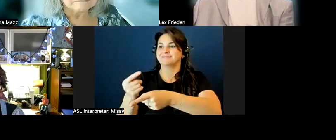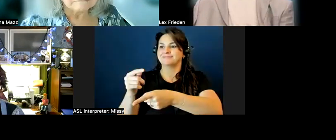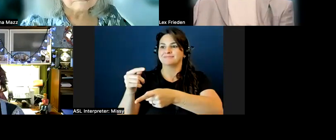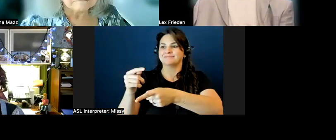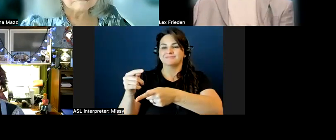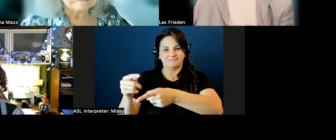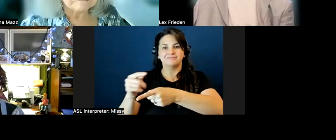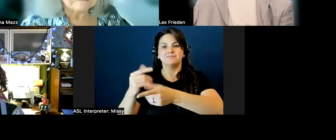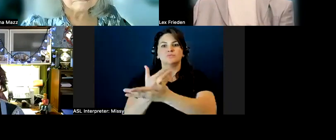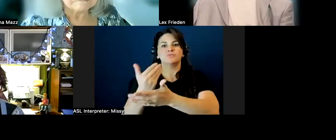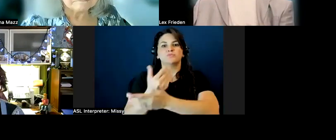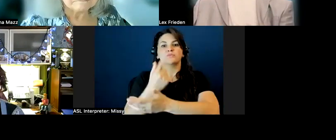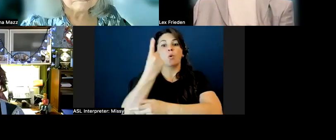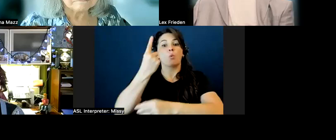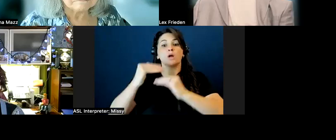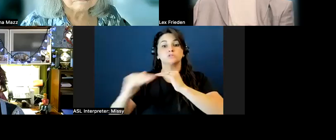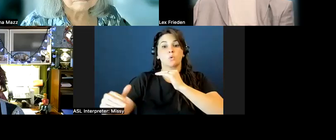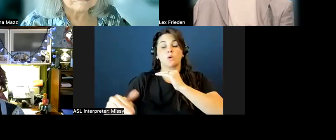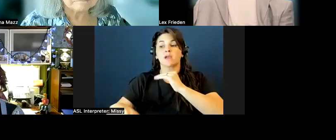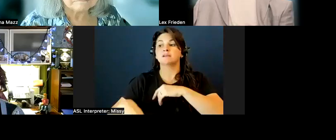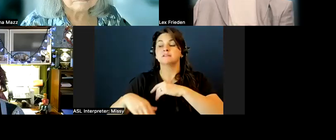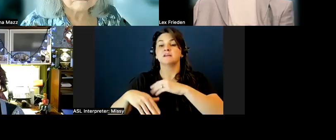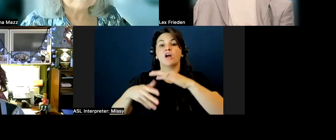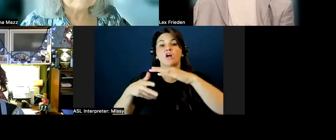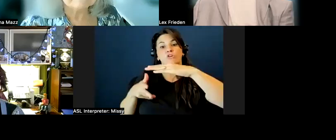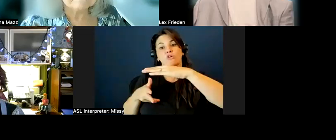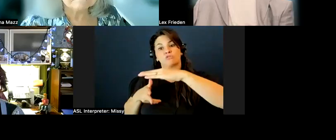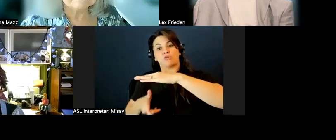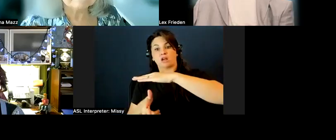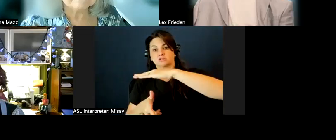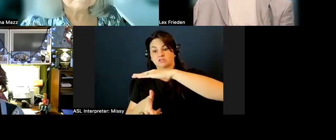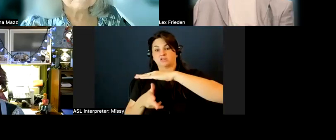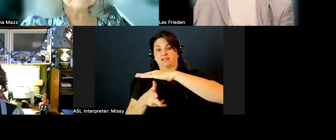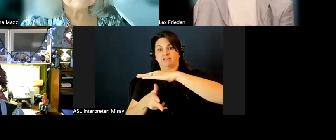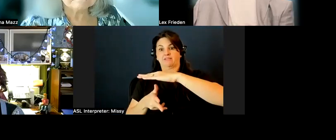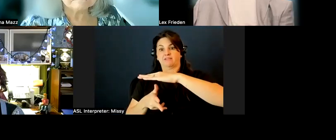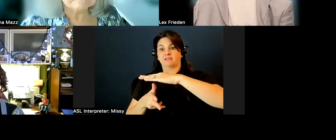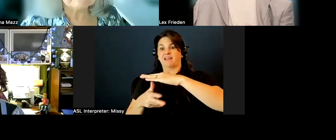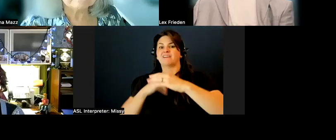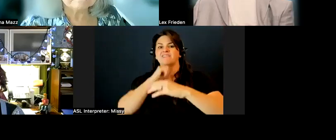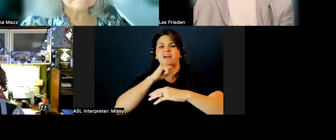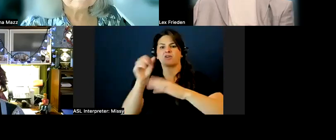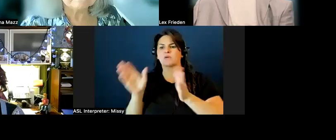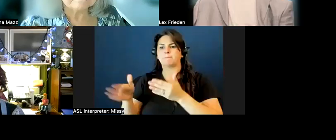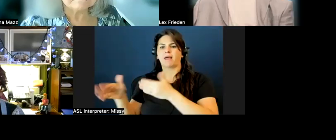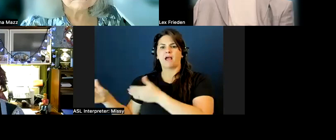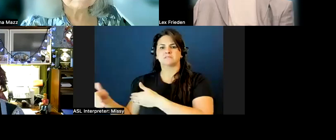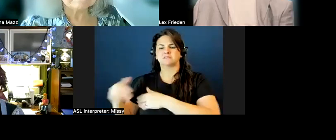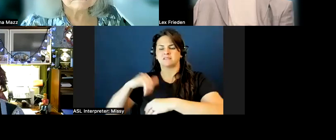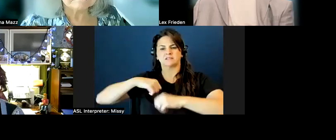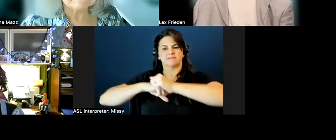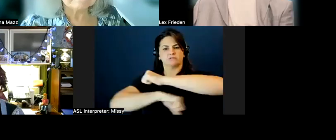one story. The garage is under the house, surrounded by concrete blocks, which make up the foundation. And the